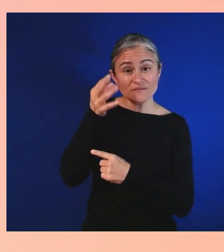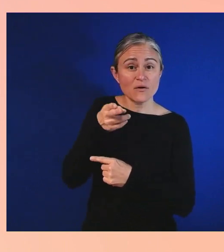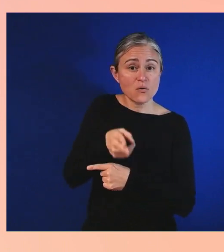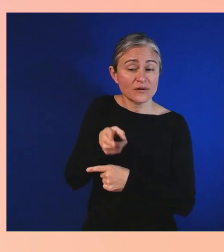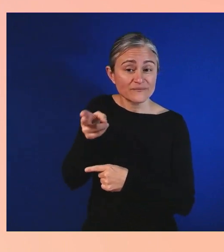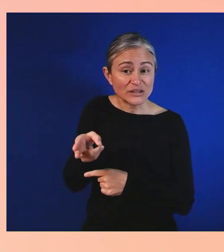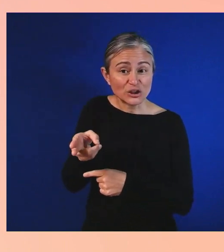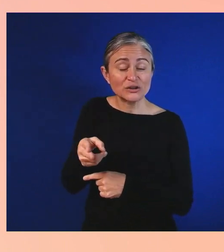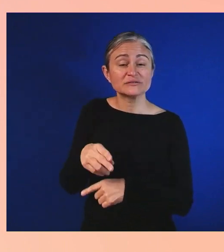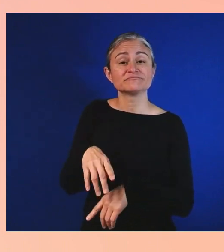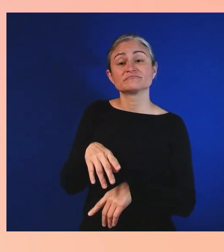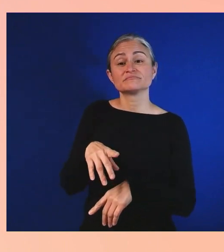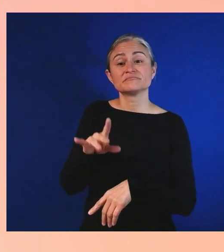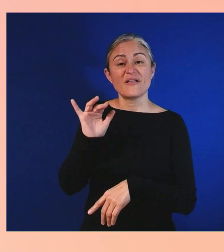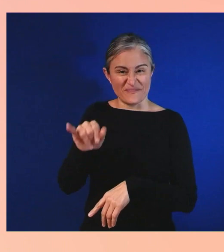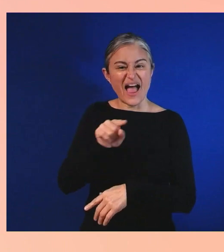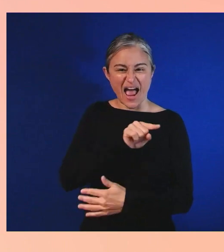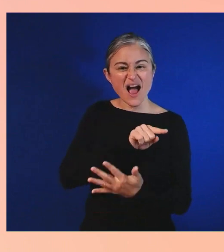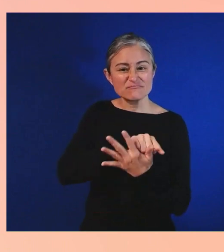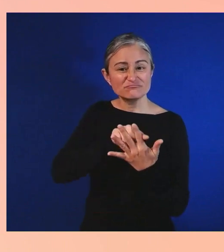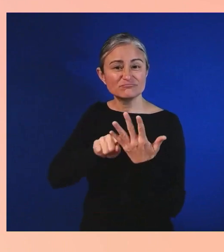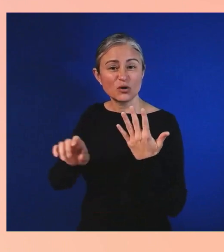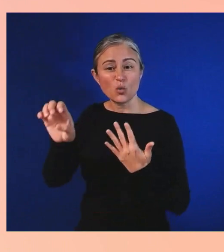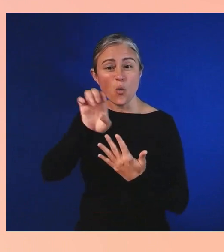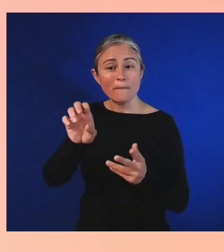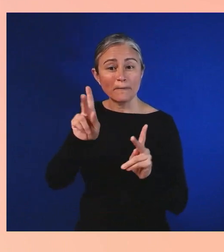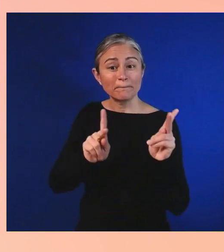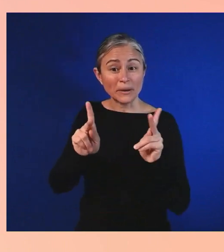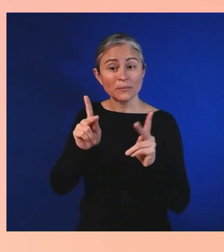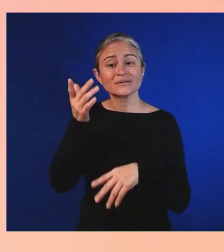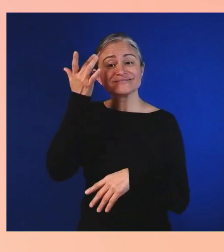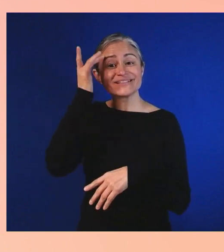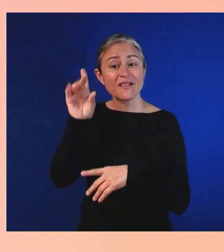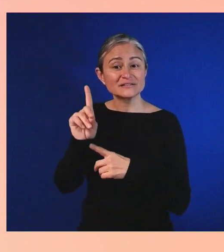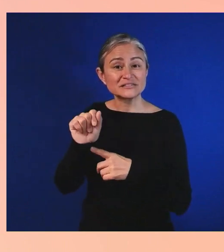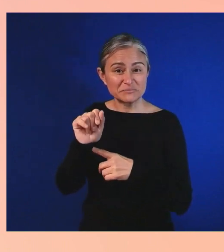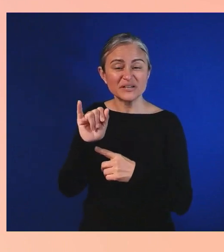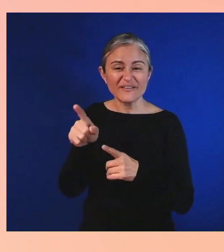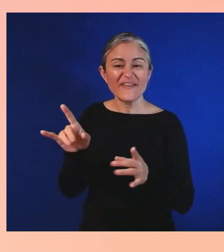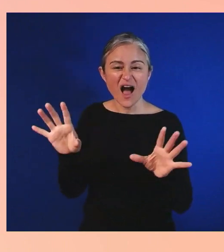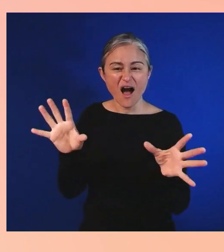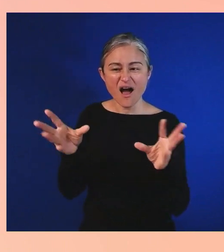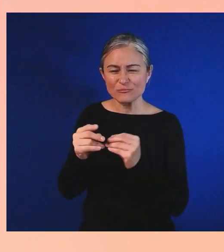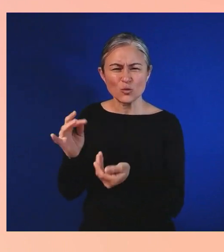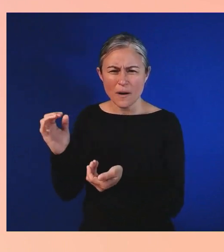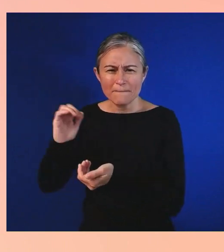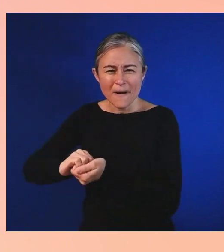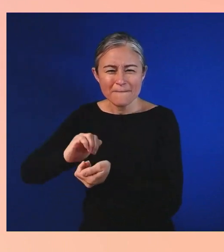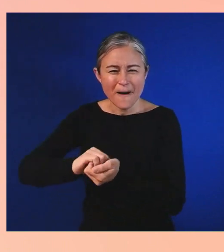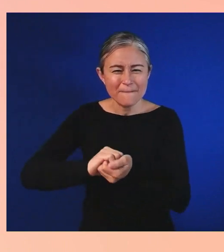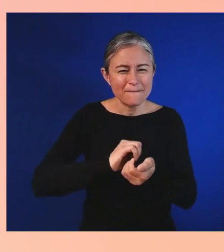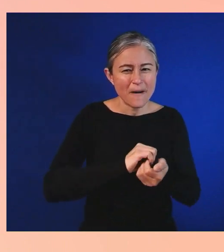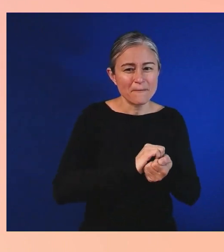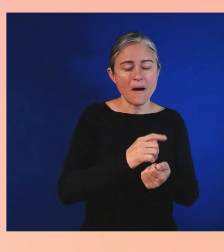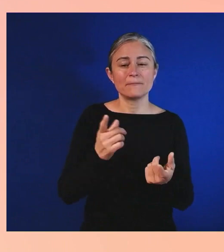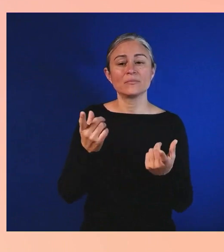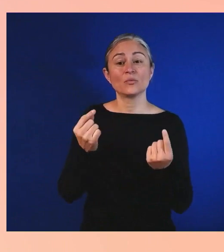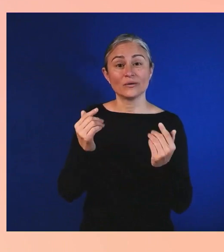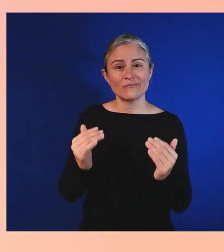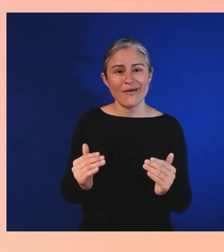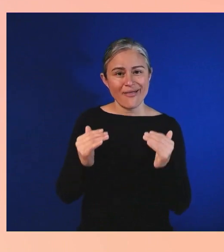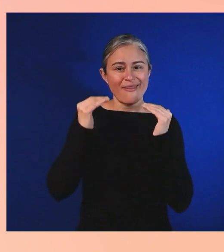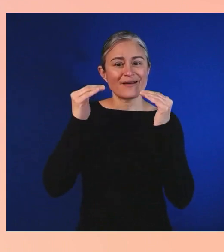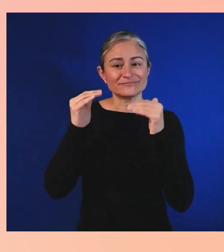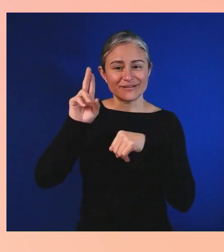those organizations at national level that represent the disability movement in